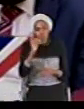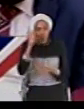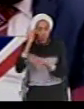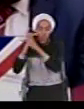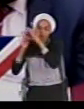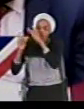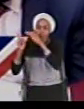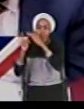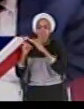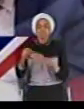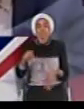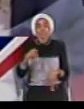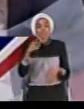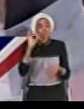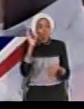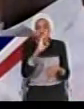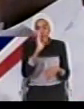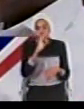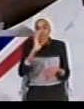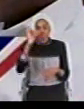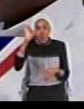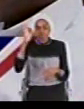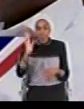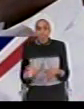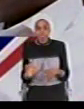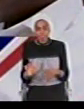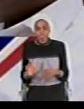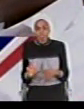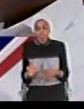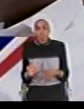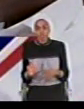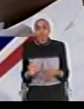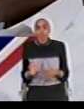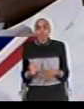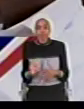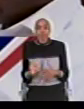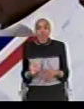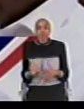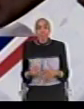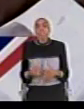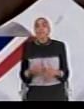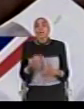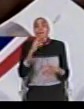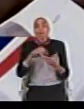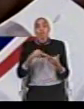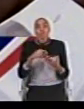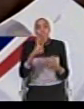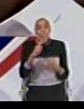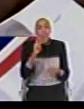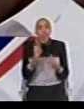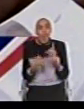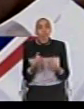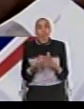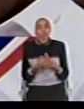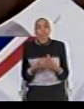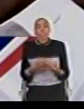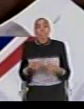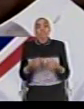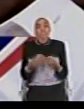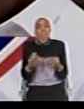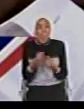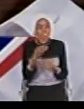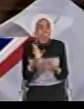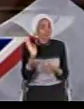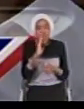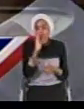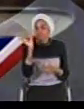false preachers, false teachers also among the people, even as there shall be false